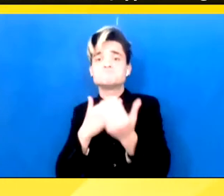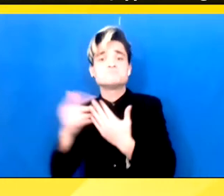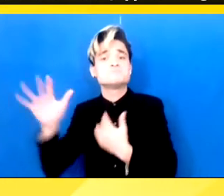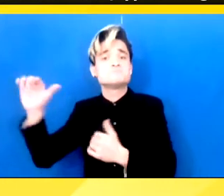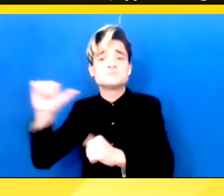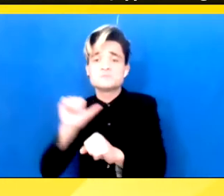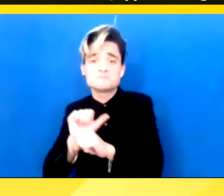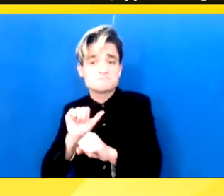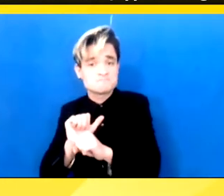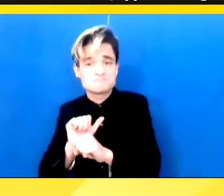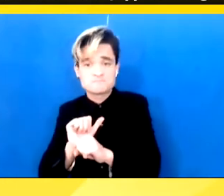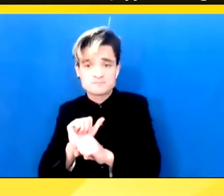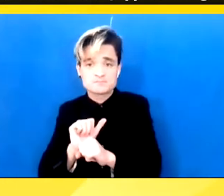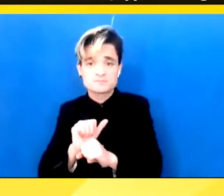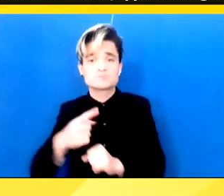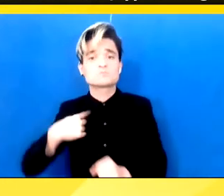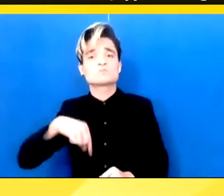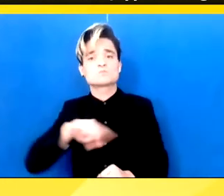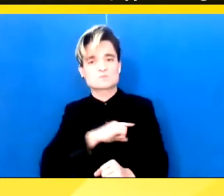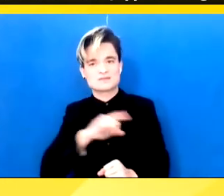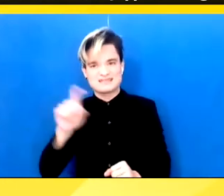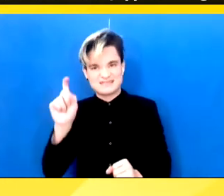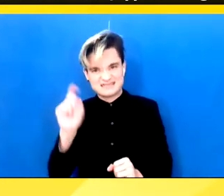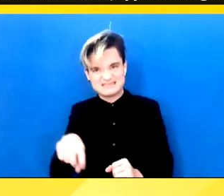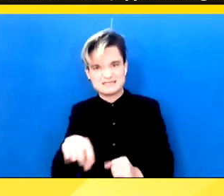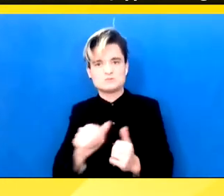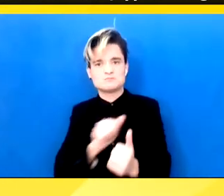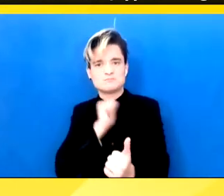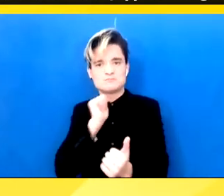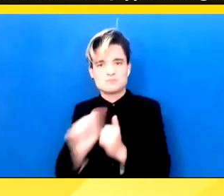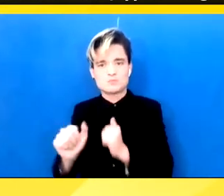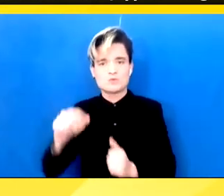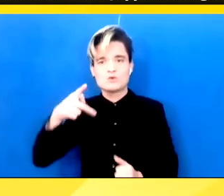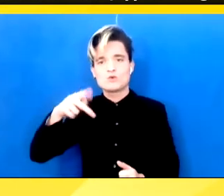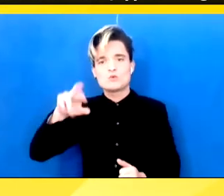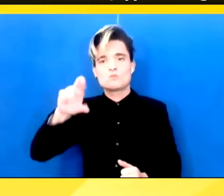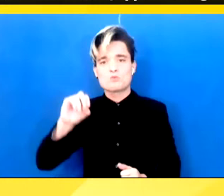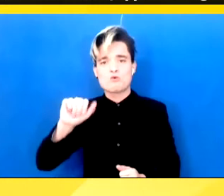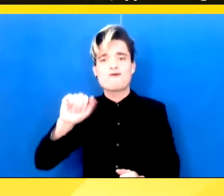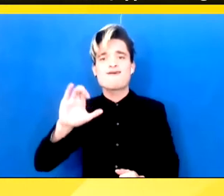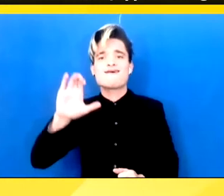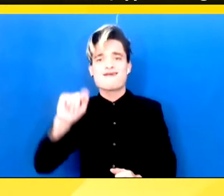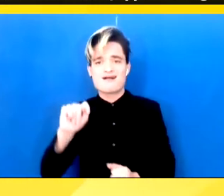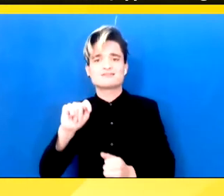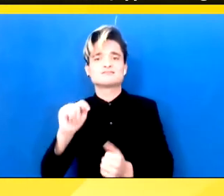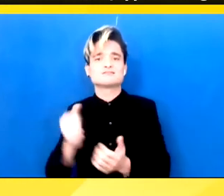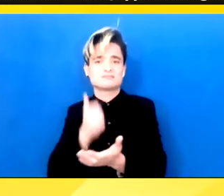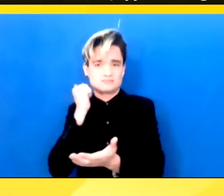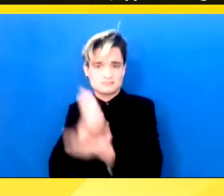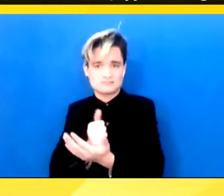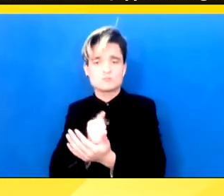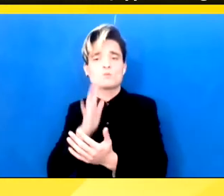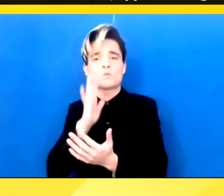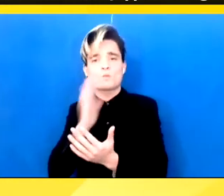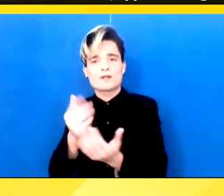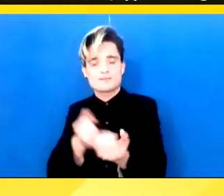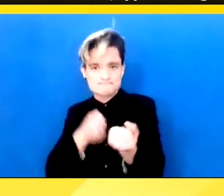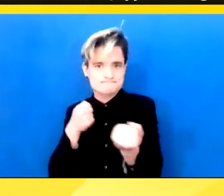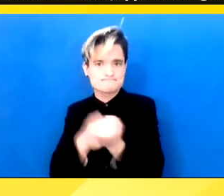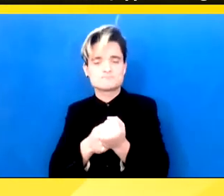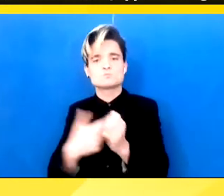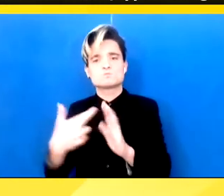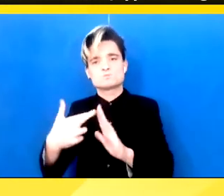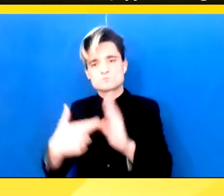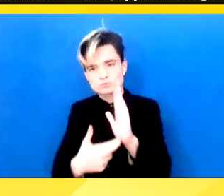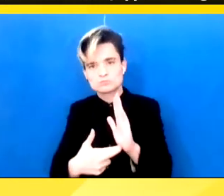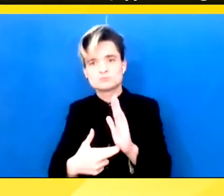can pass the PRO Act that will help strengthen the rules under the NLRA. We can turn the fastest growing jobs